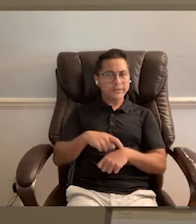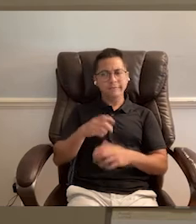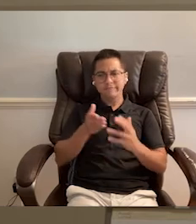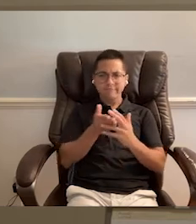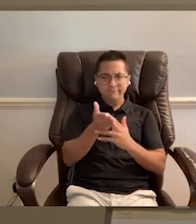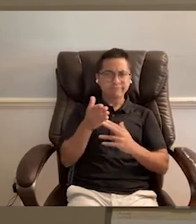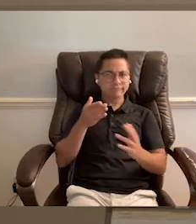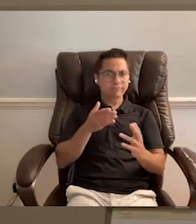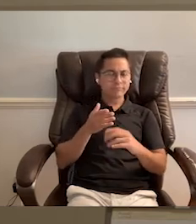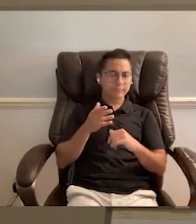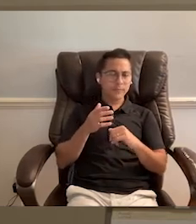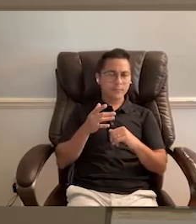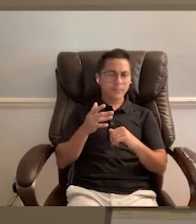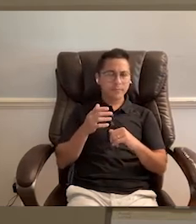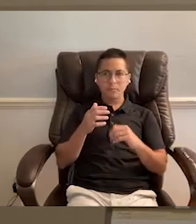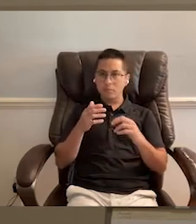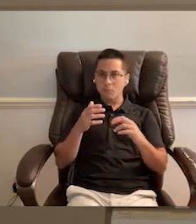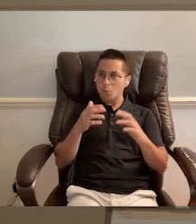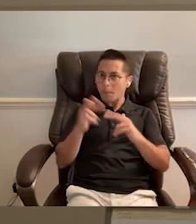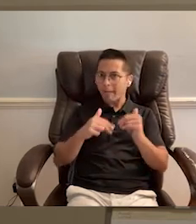So you see here a little video